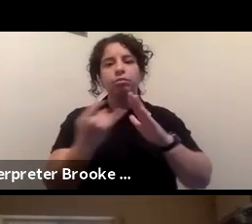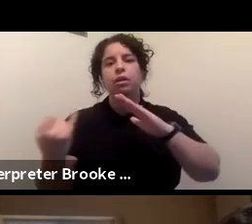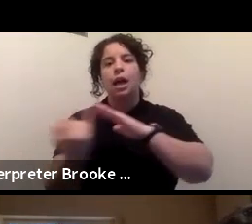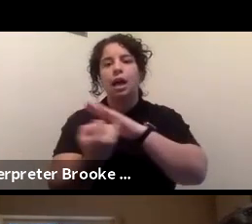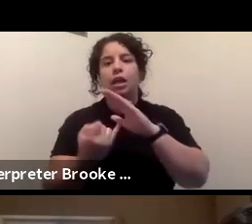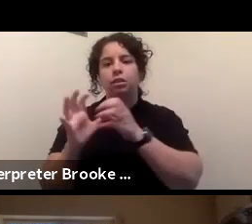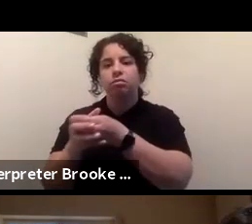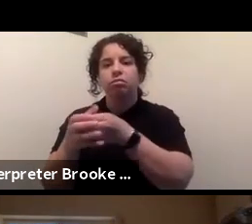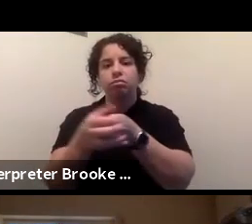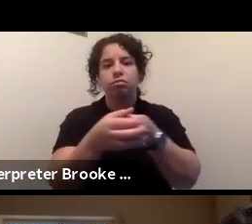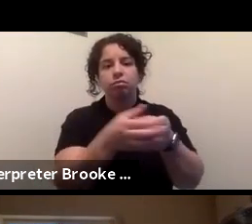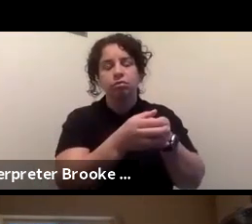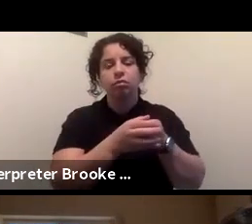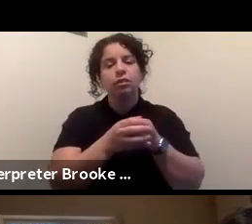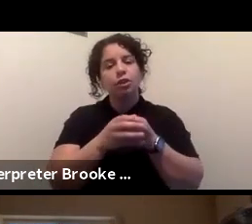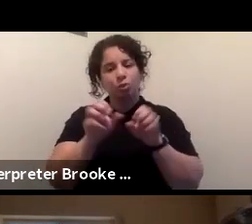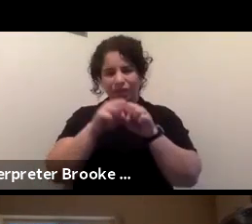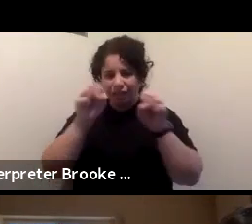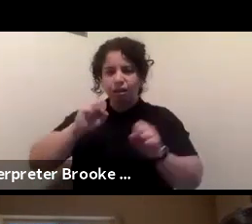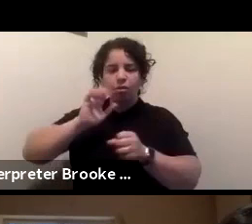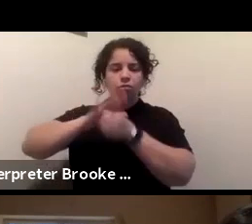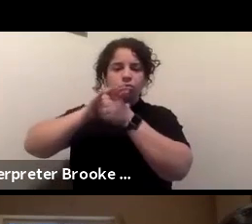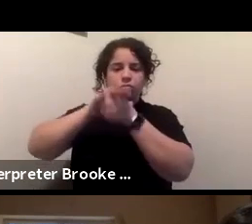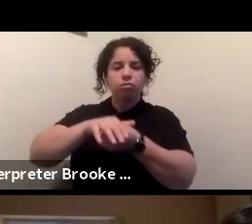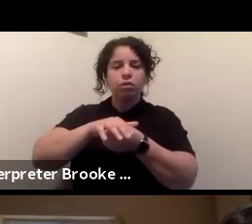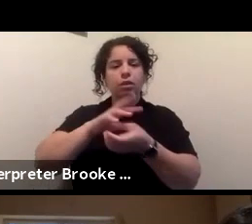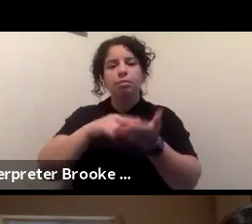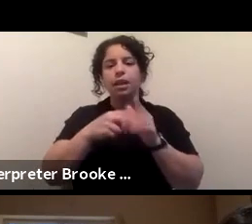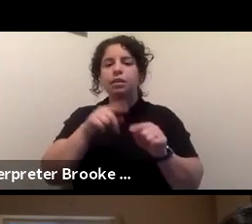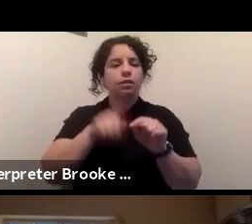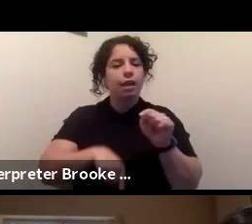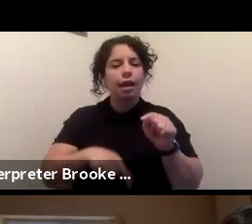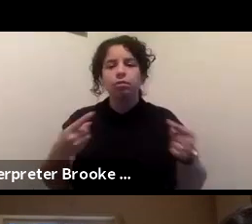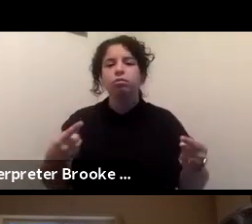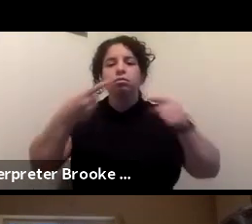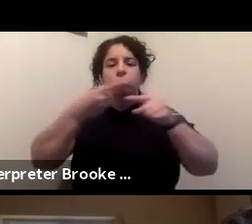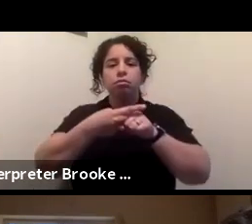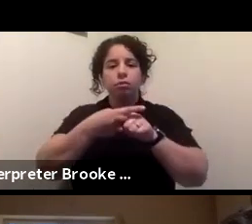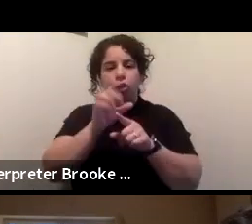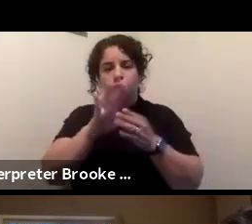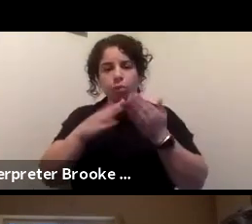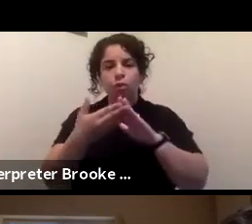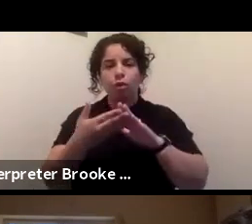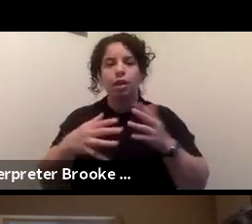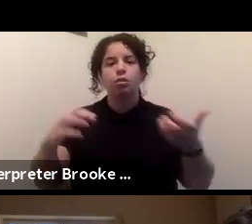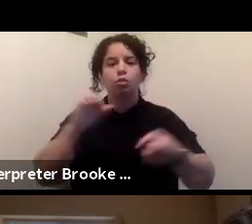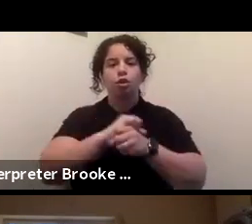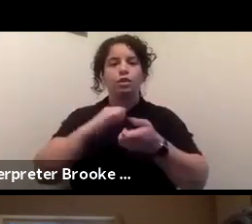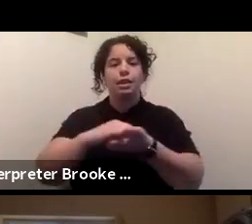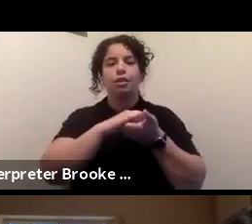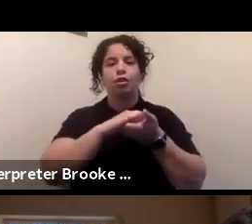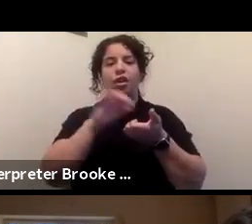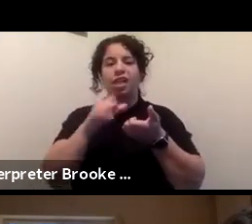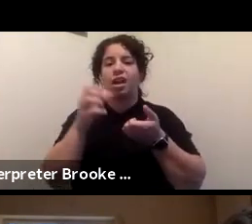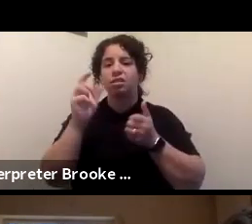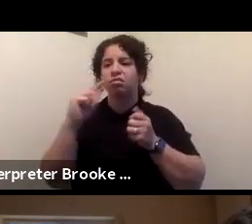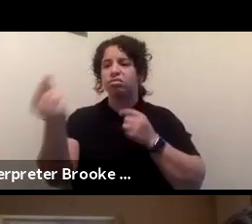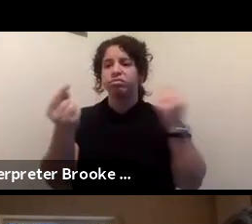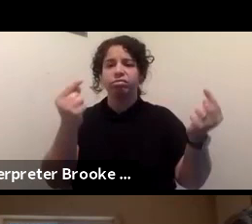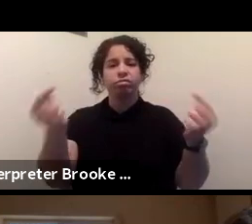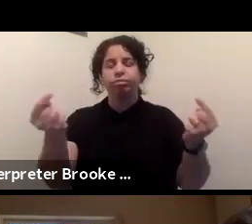that have systematically prevented critical cross-community collaboration. We are dismantling these silos to advance